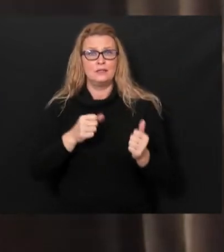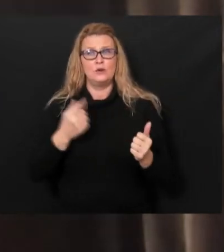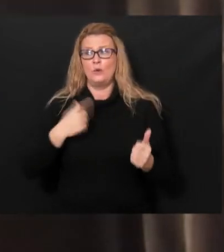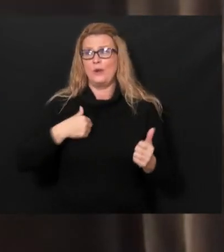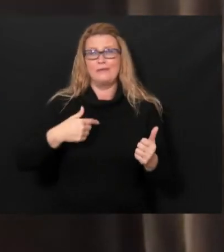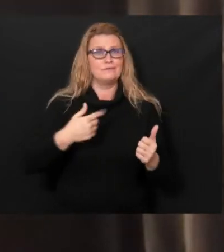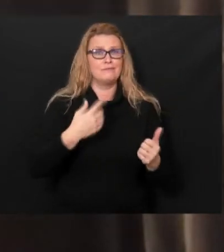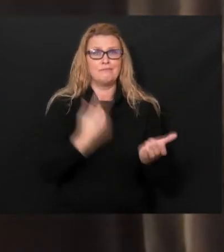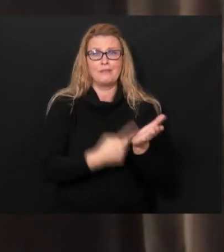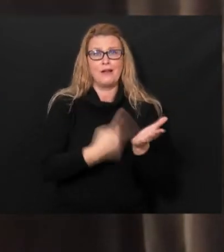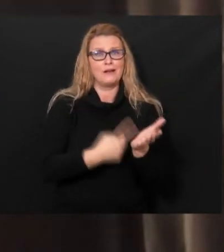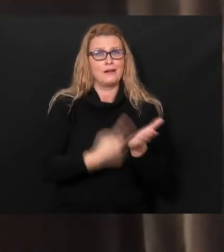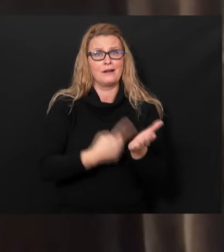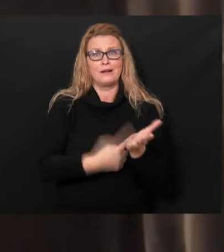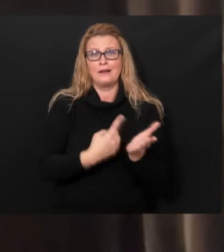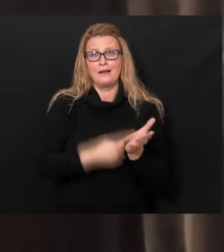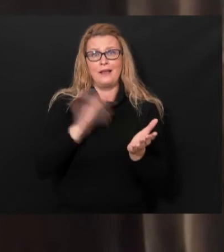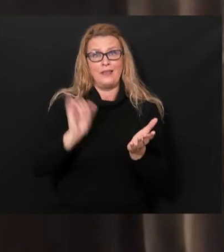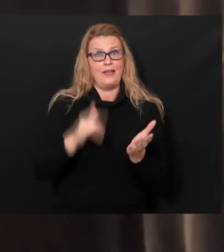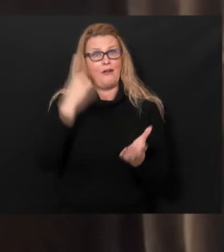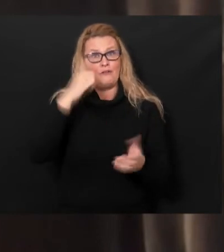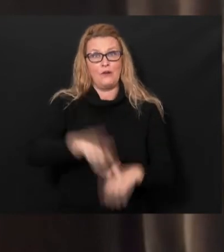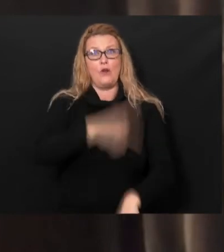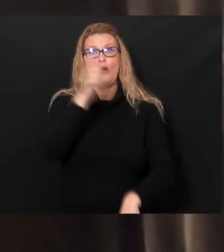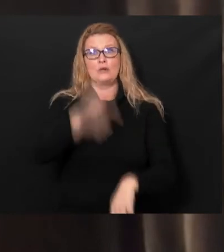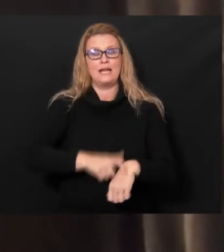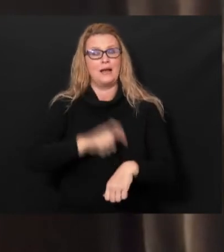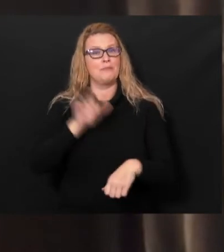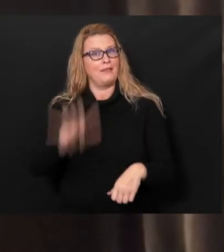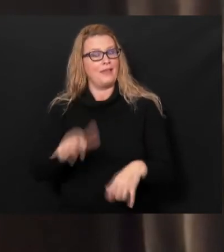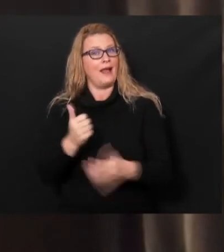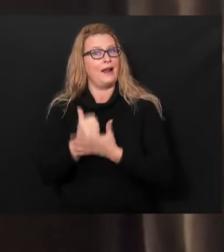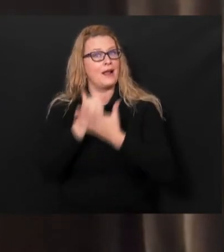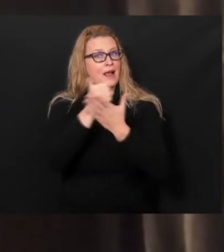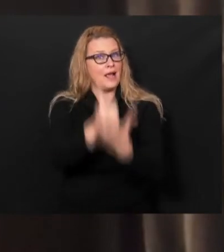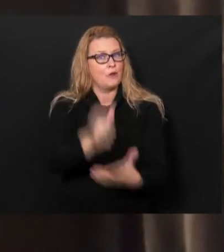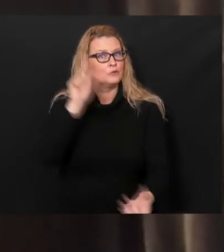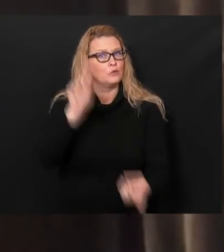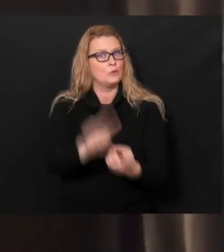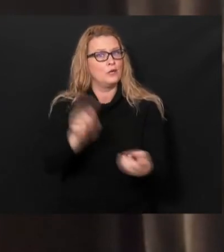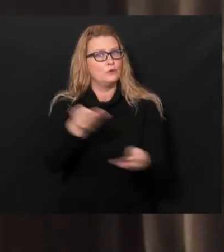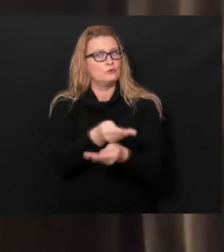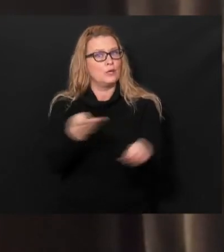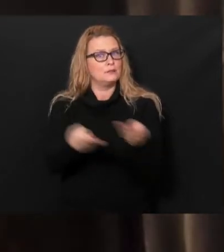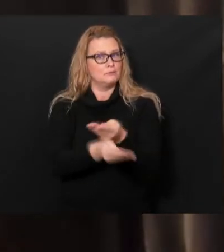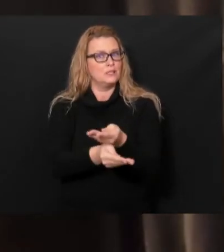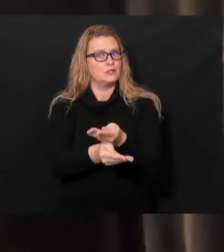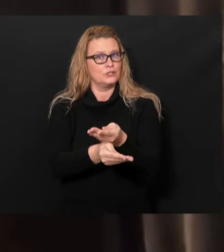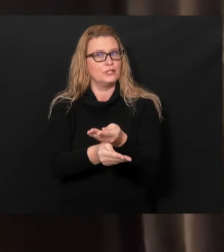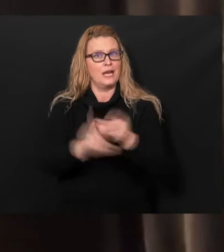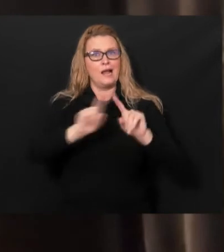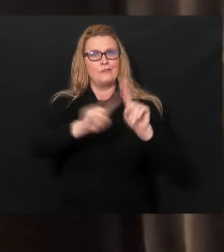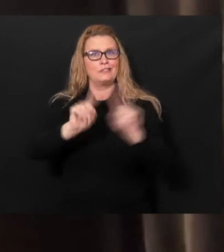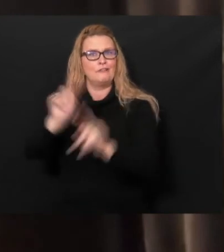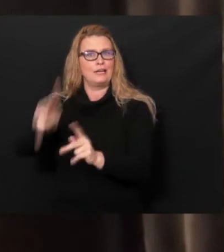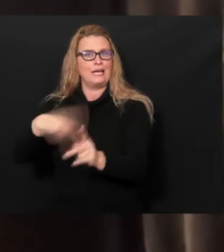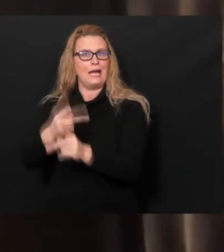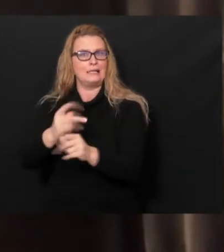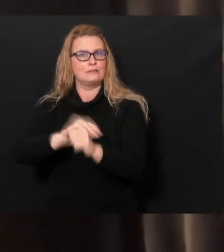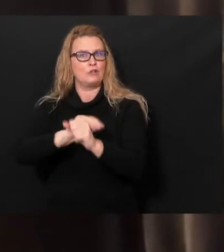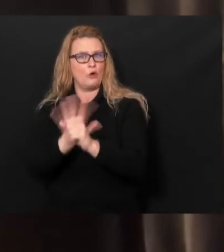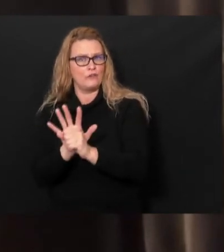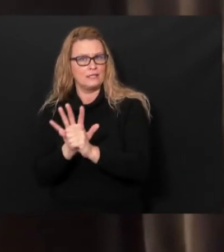about, is also very, very effective in reducing the transmission of variant forms of the virus. And that's the